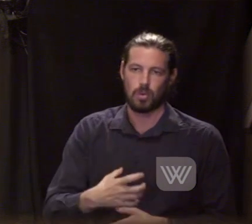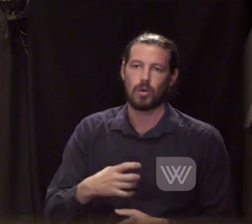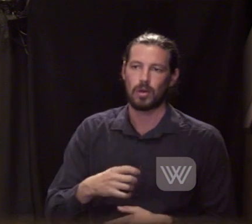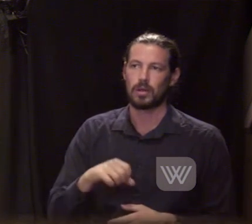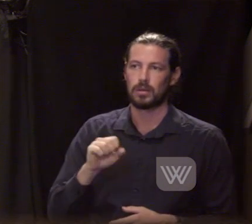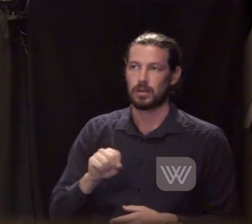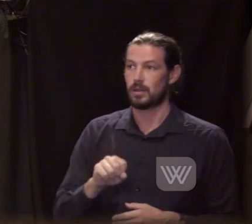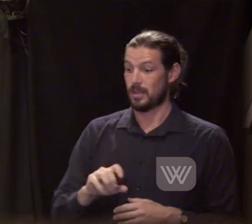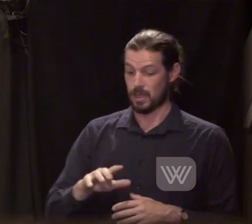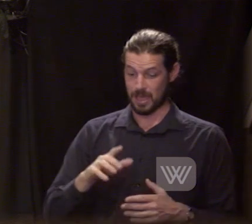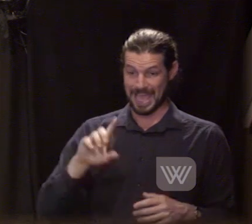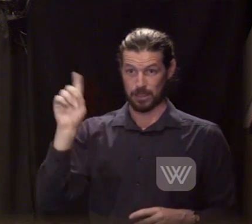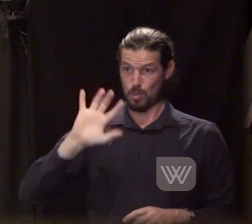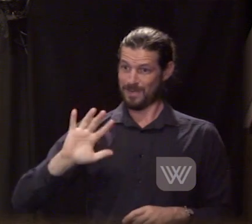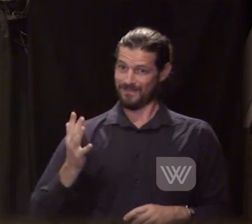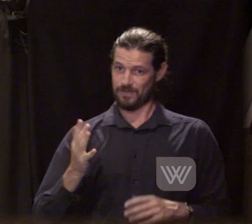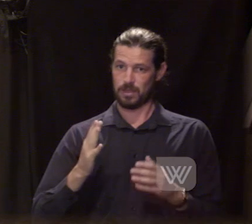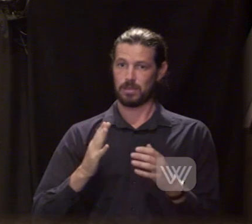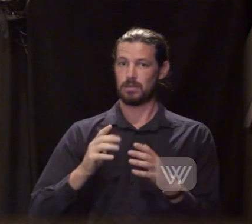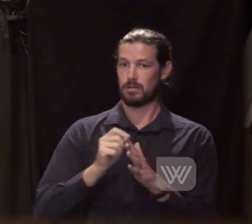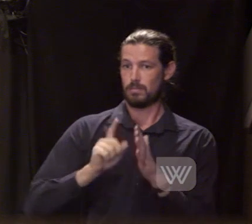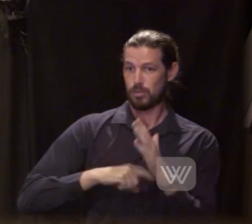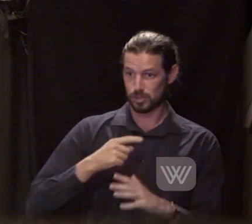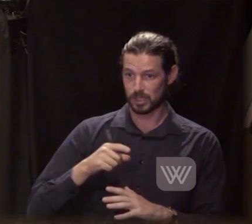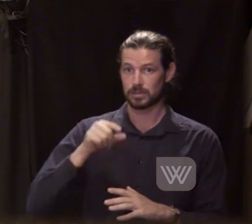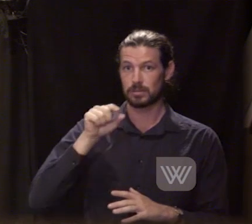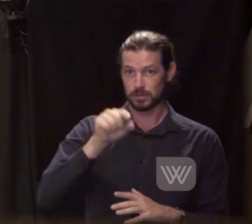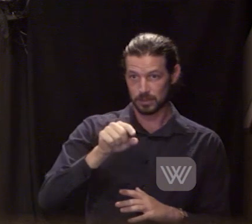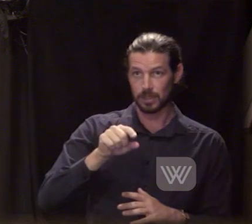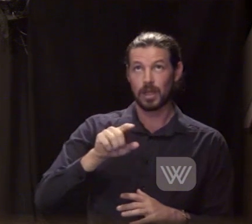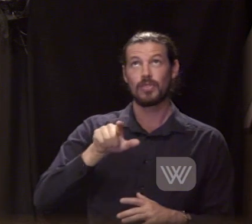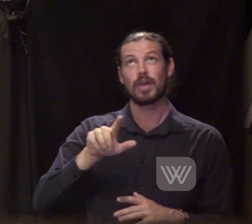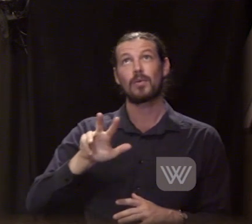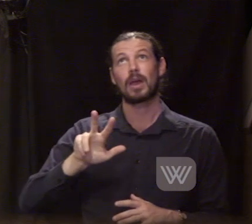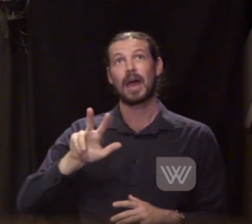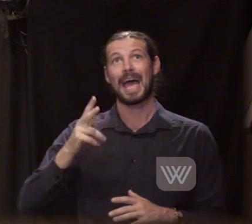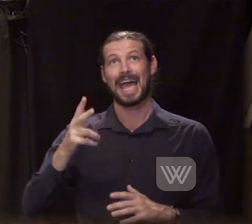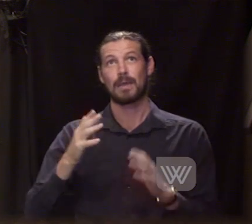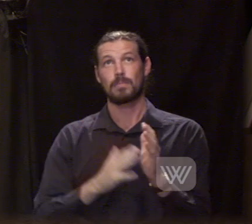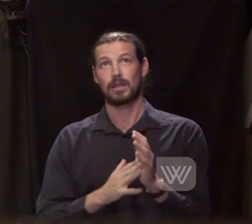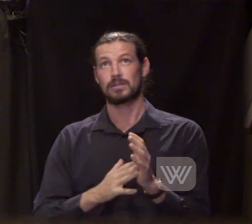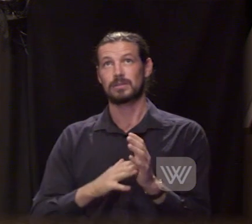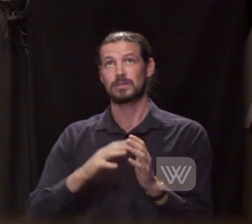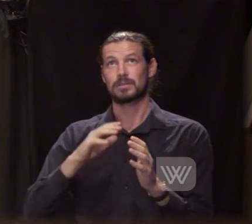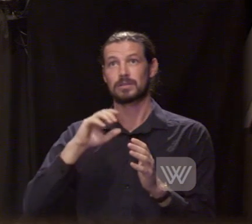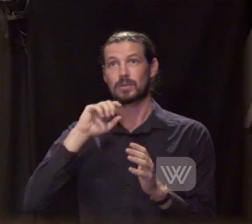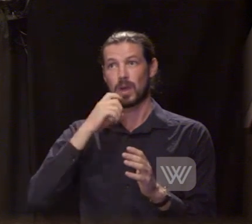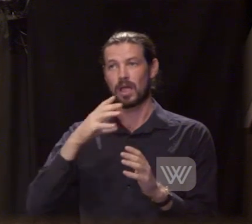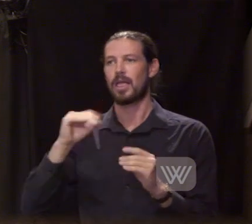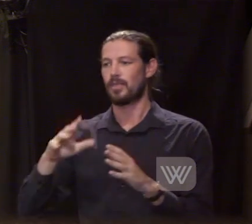going to be 8 months, and then the 6th mission will be 8 months as well. Wow, so no one's got your record. Yeah, no one's going to get it for a little